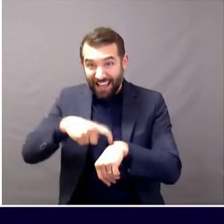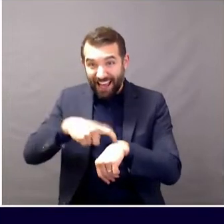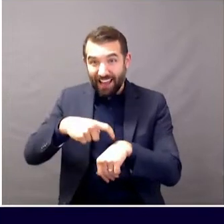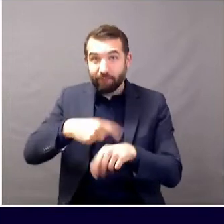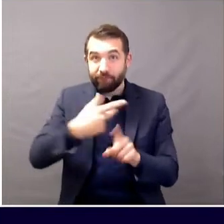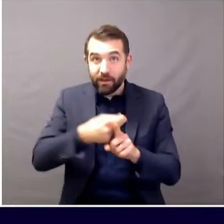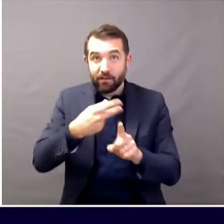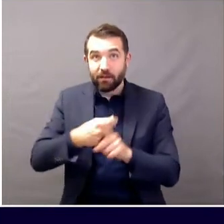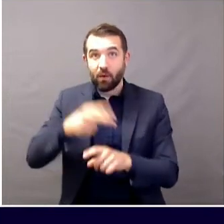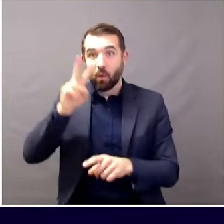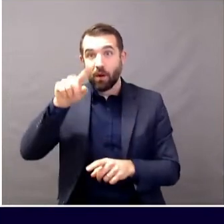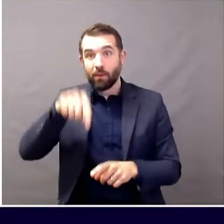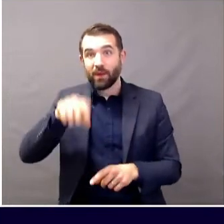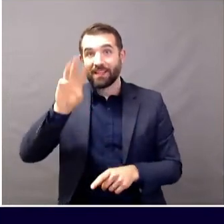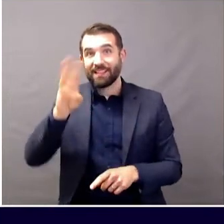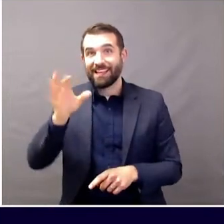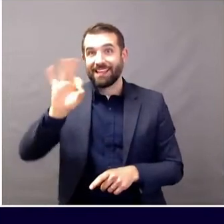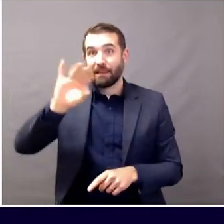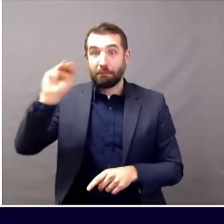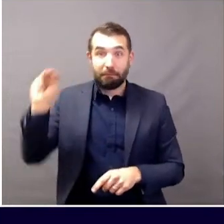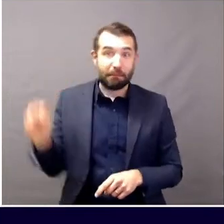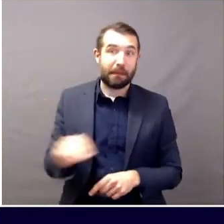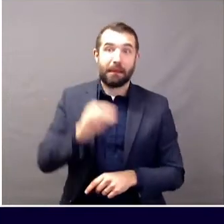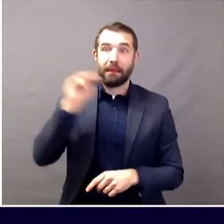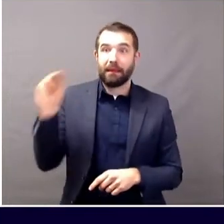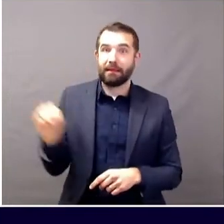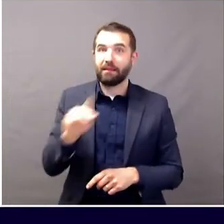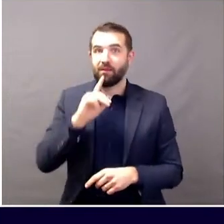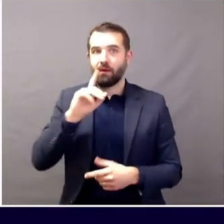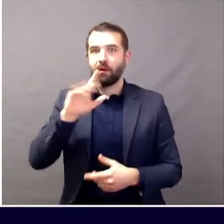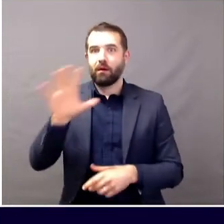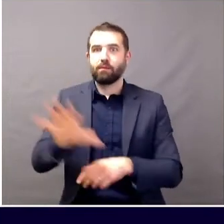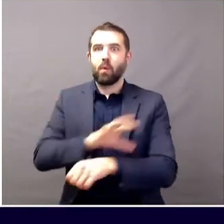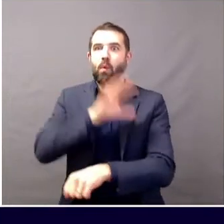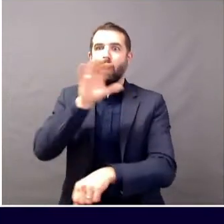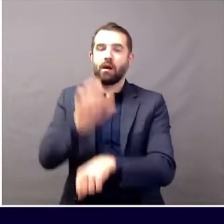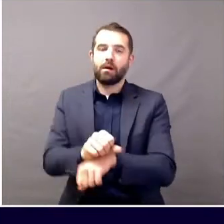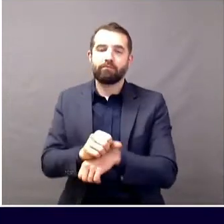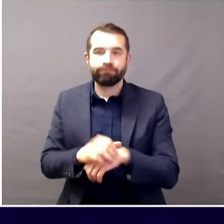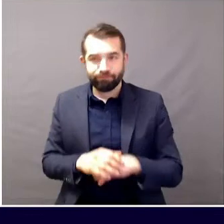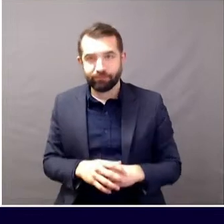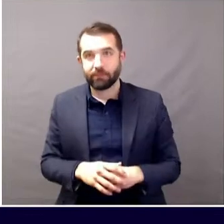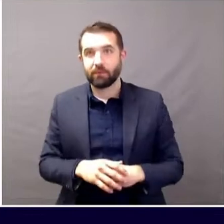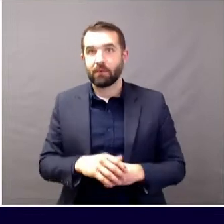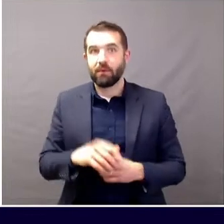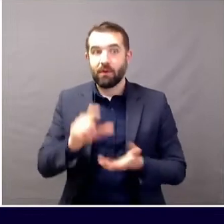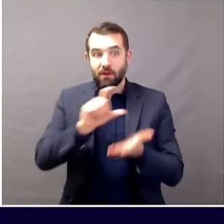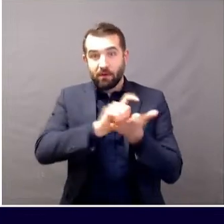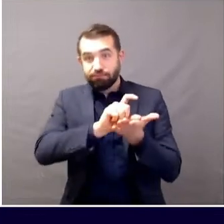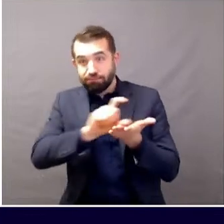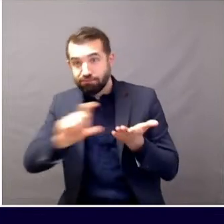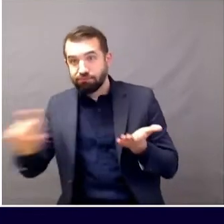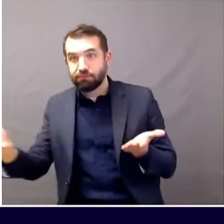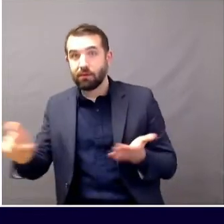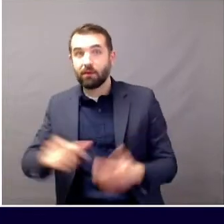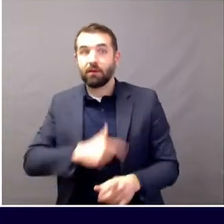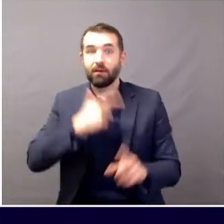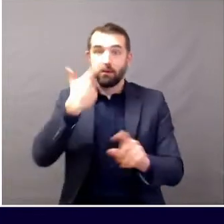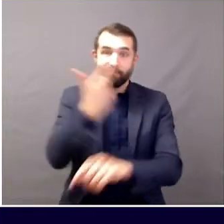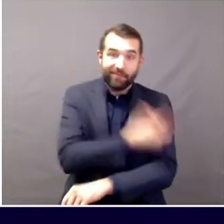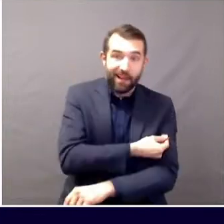million events that have to occur, vaccines that have to be put into folks' arms for us to get 100%